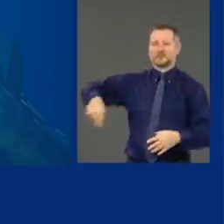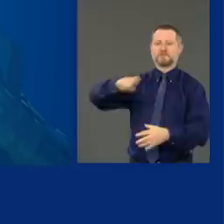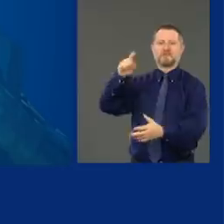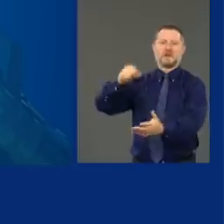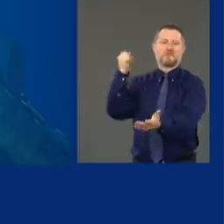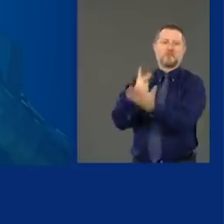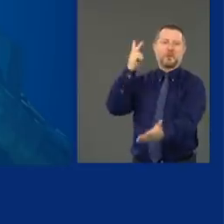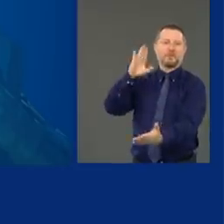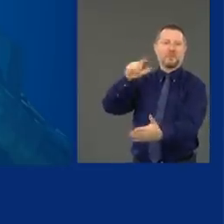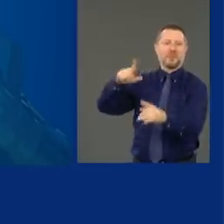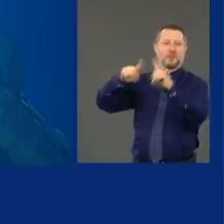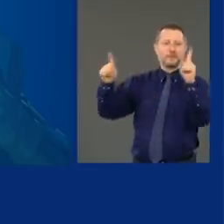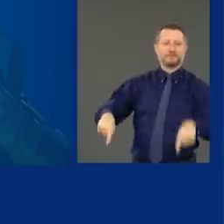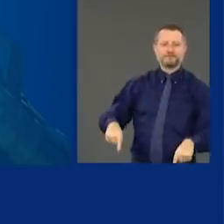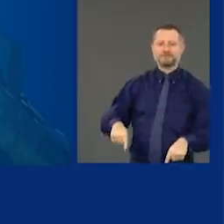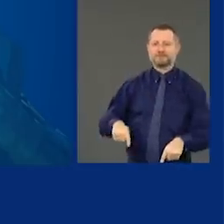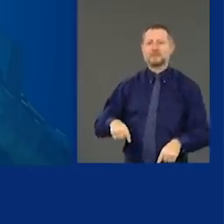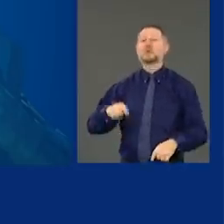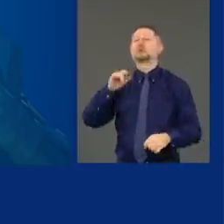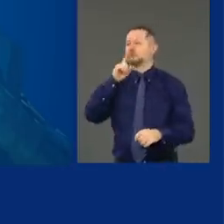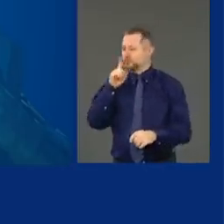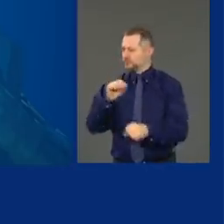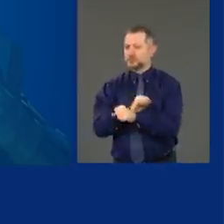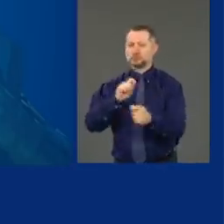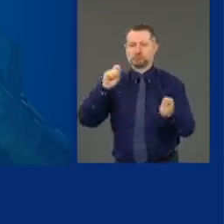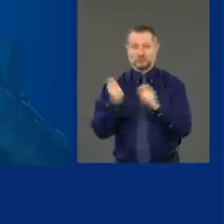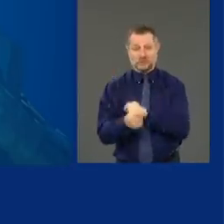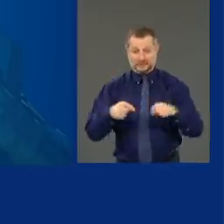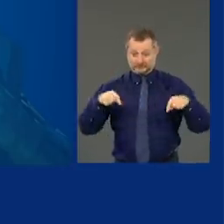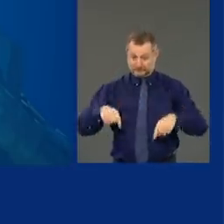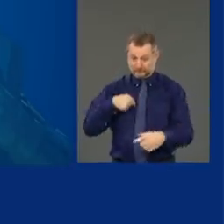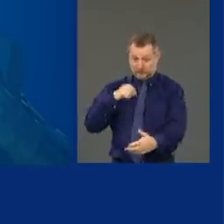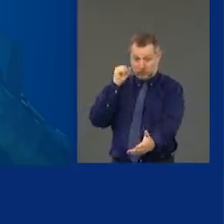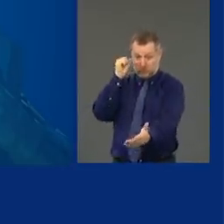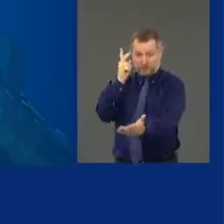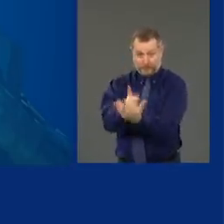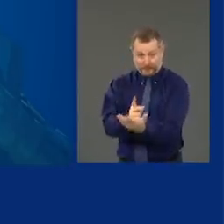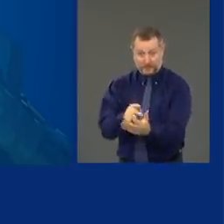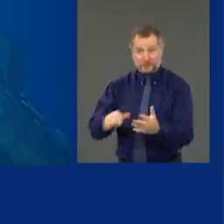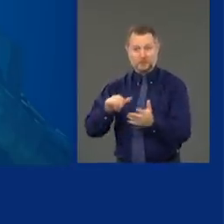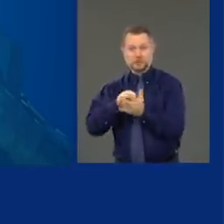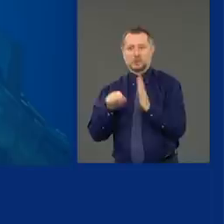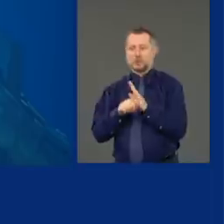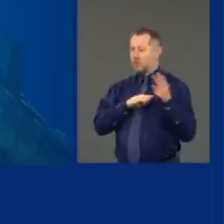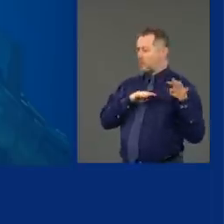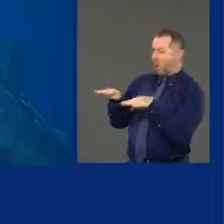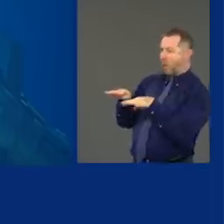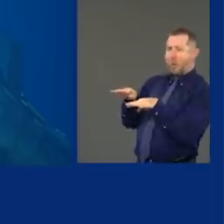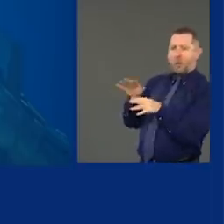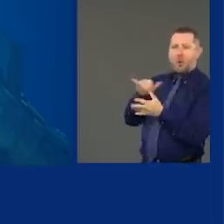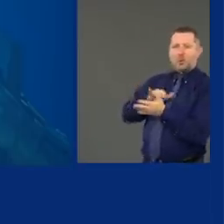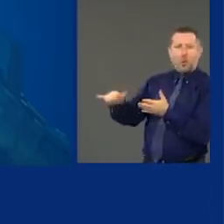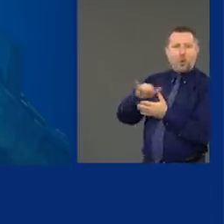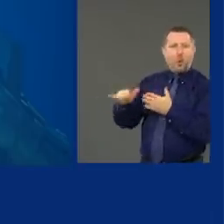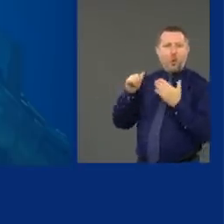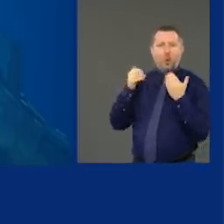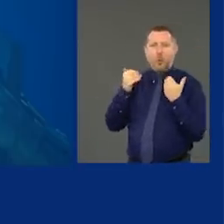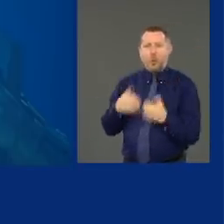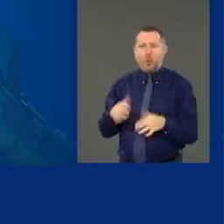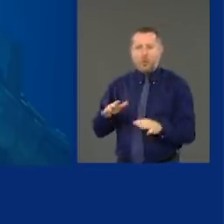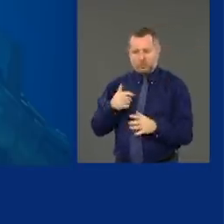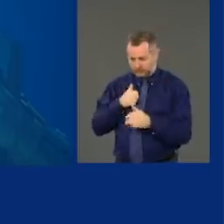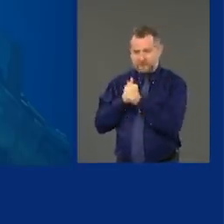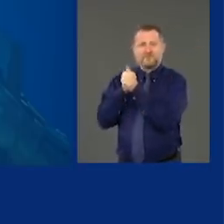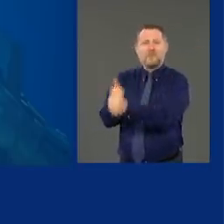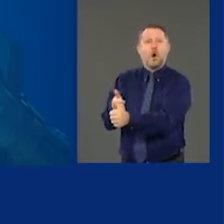make the change. Then other states will look at New York and say, well, New York did this, why can't we do it? That's New York